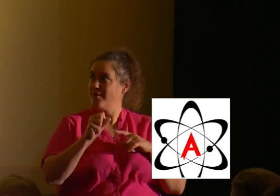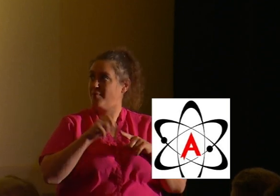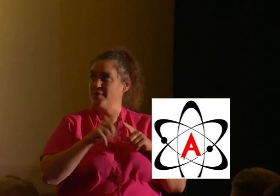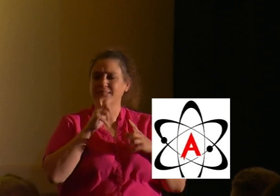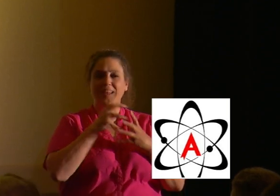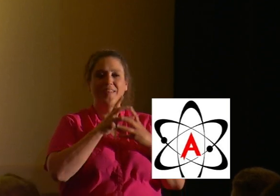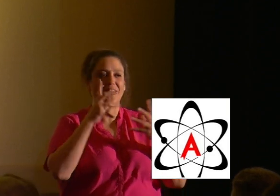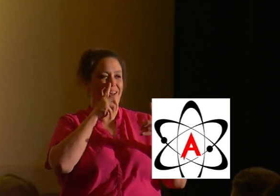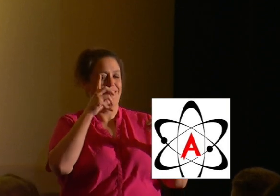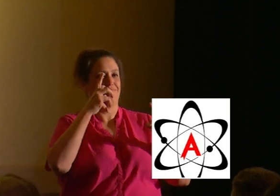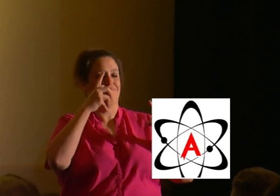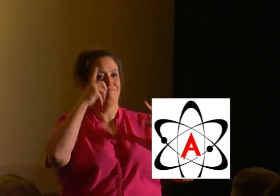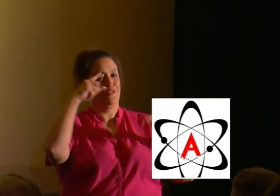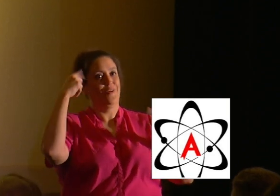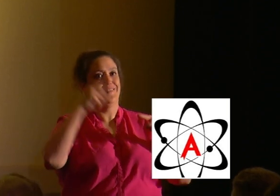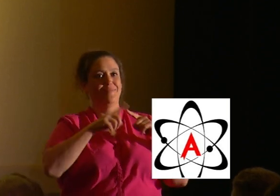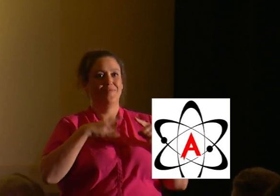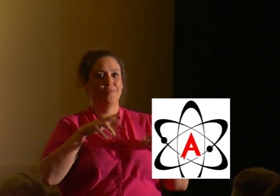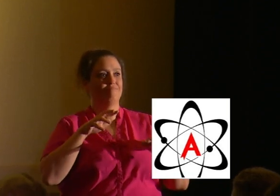freaky. So